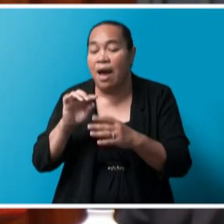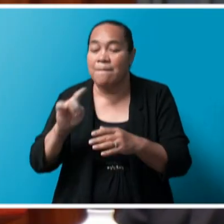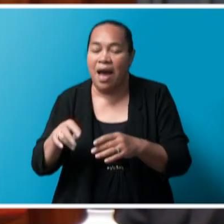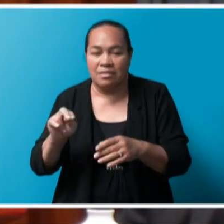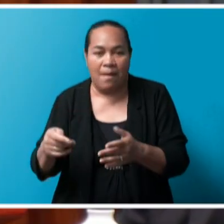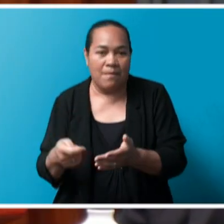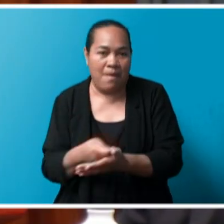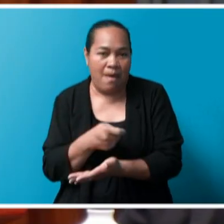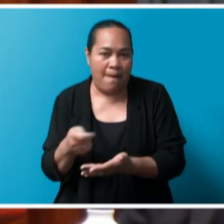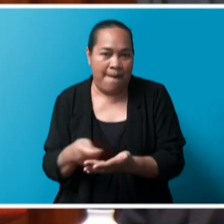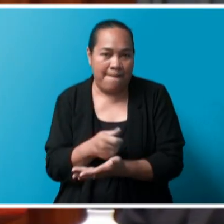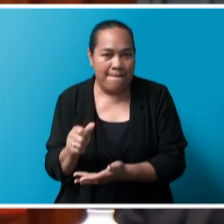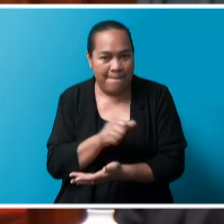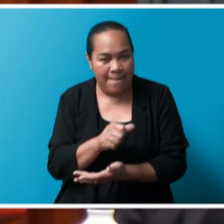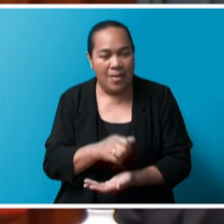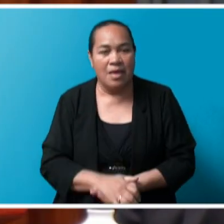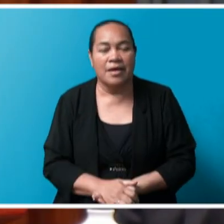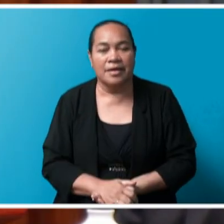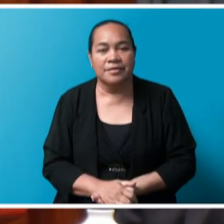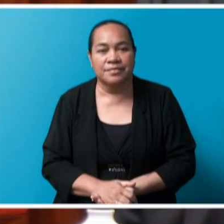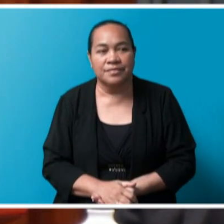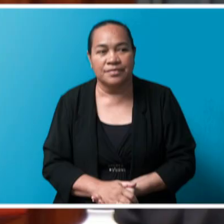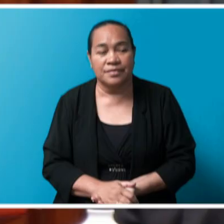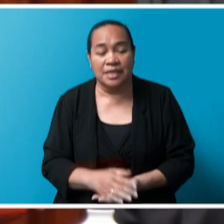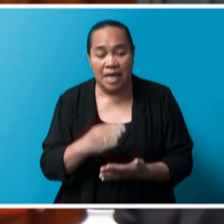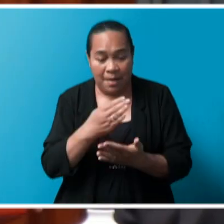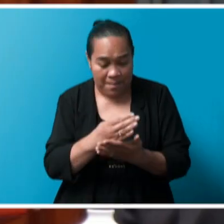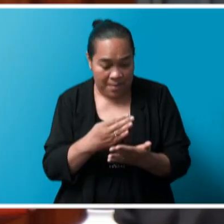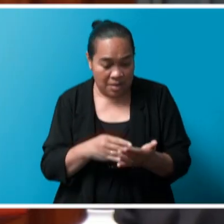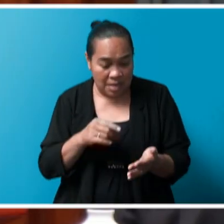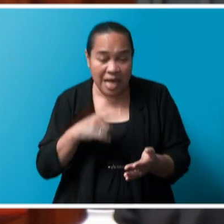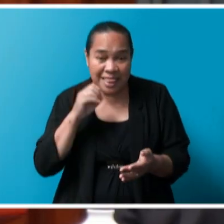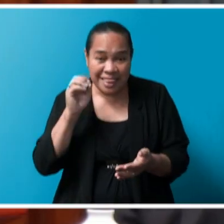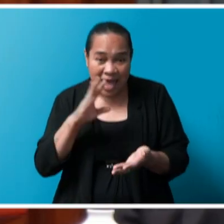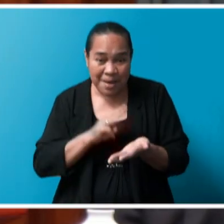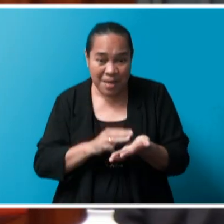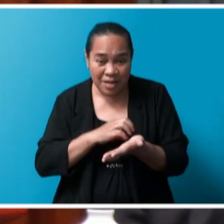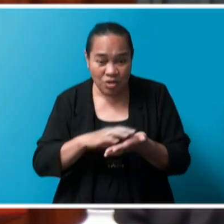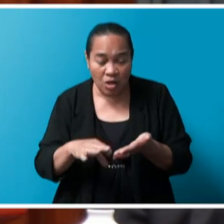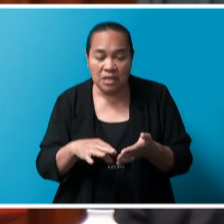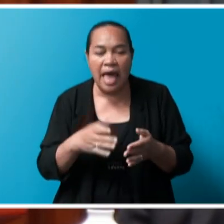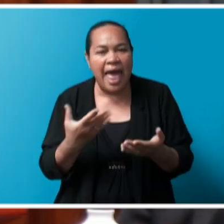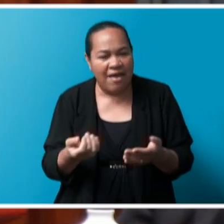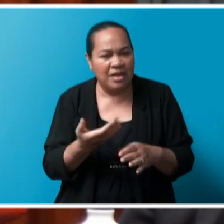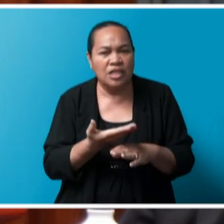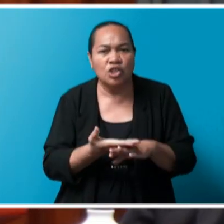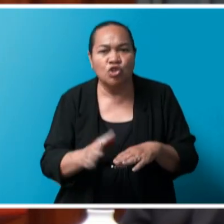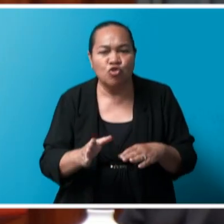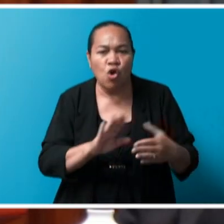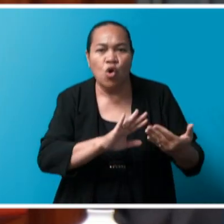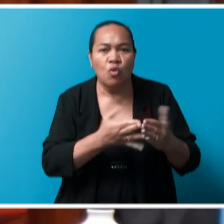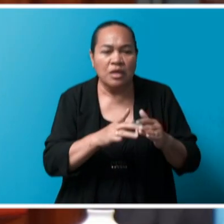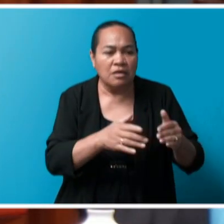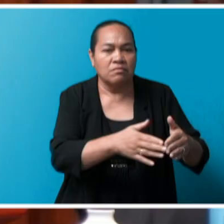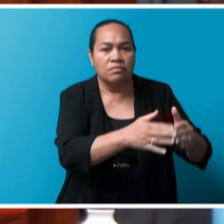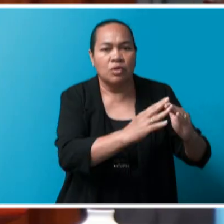ownership. The Speaker's budget also allocates $10 million for the formalization of 9 informal settlements.